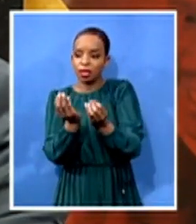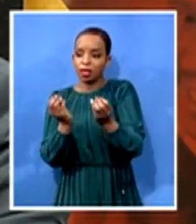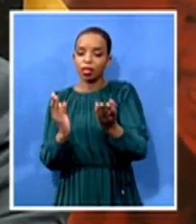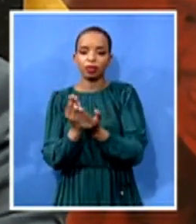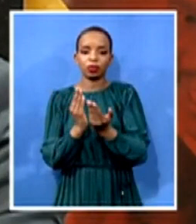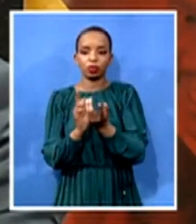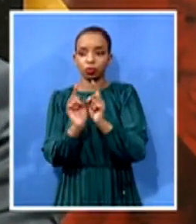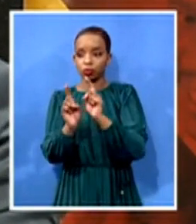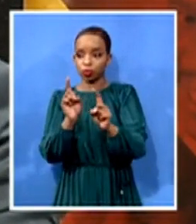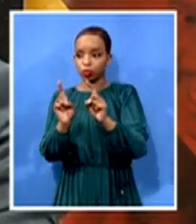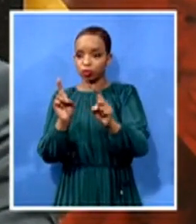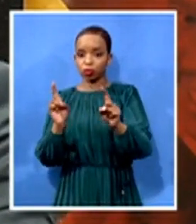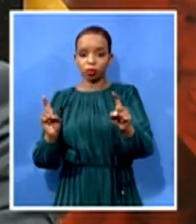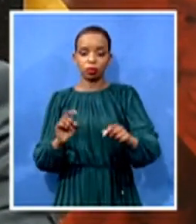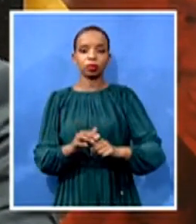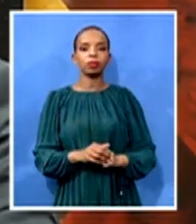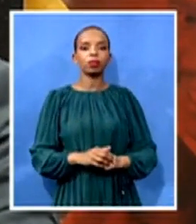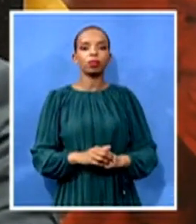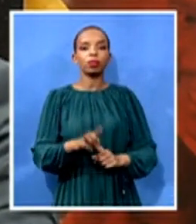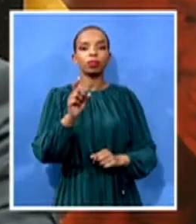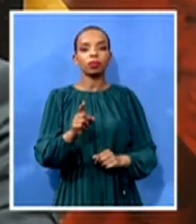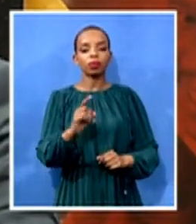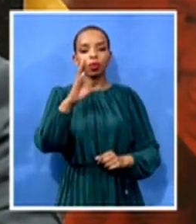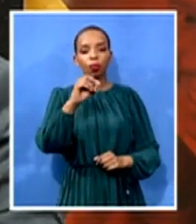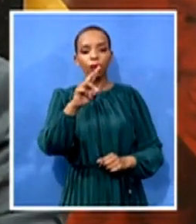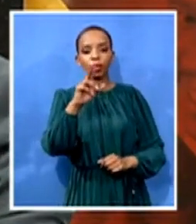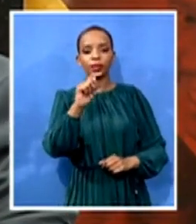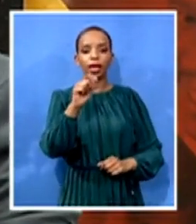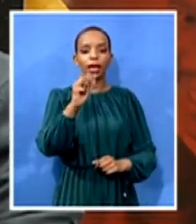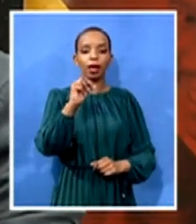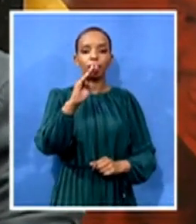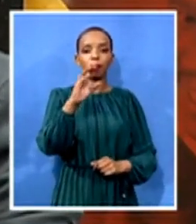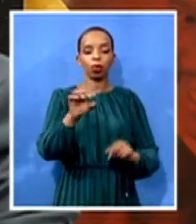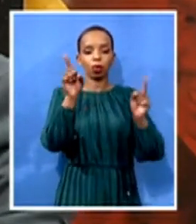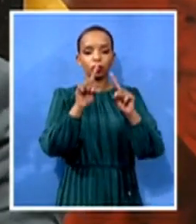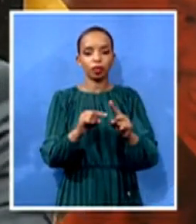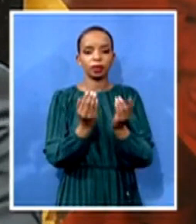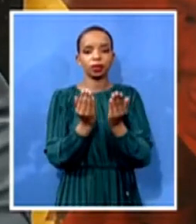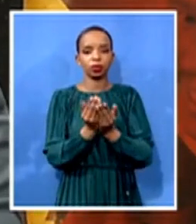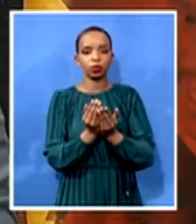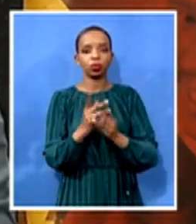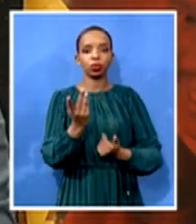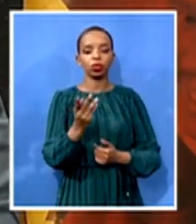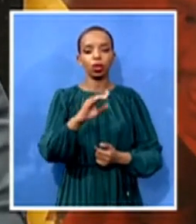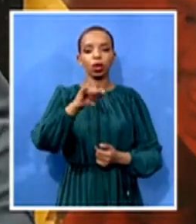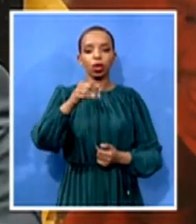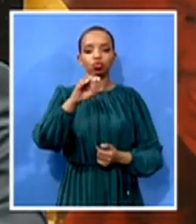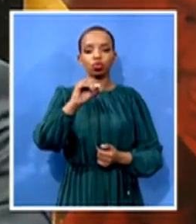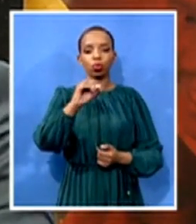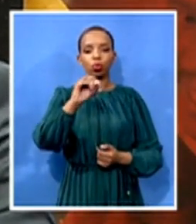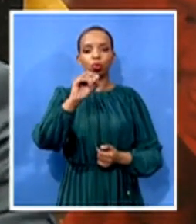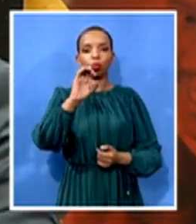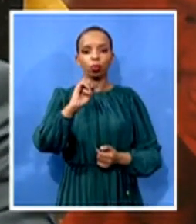School, Or Tambo Mount Fletcher Special School, Joe Gabi, Star Special School,